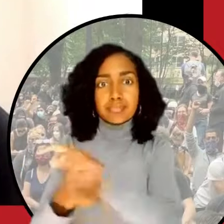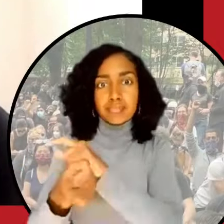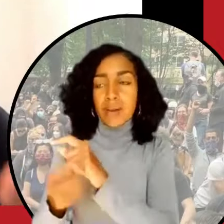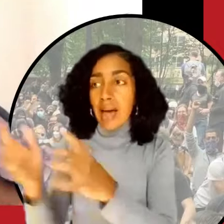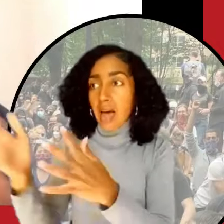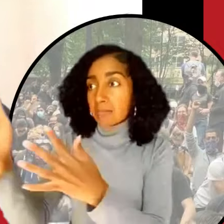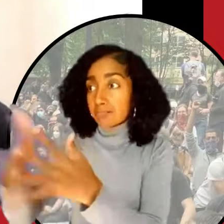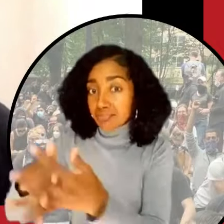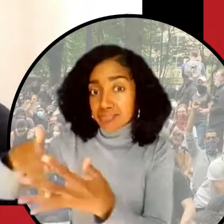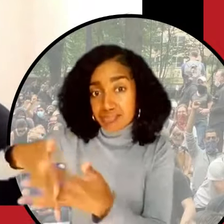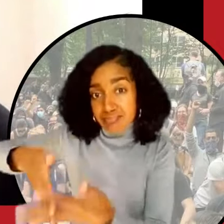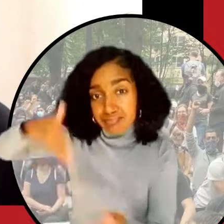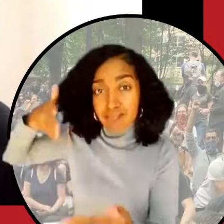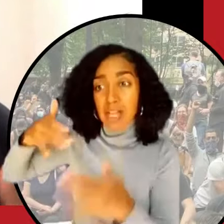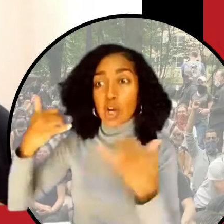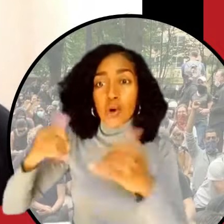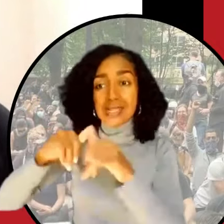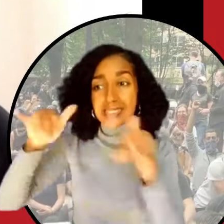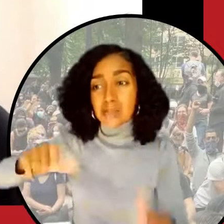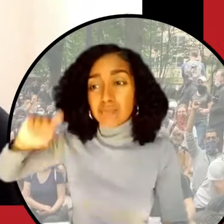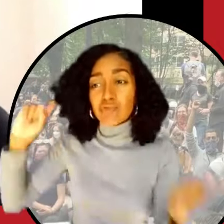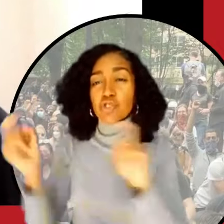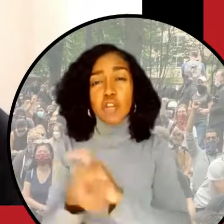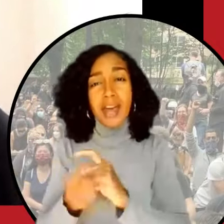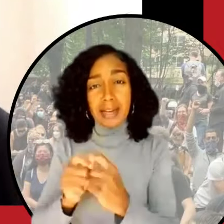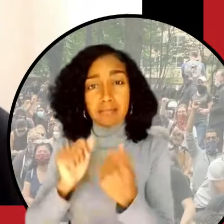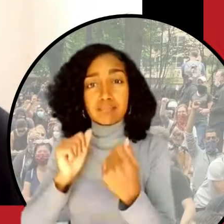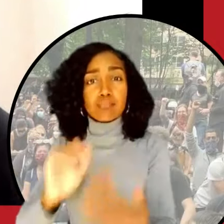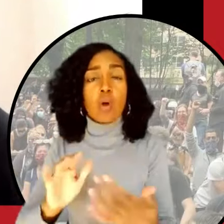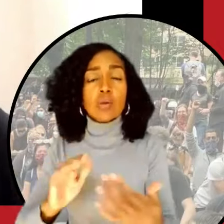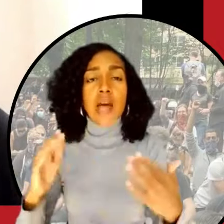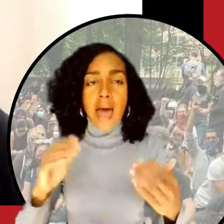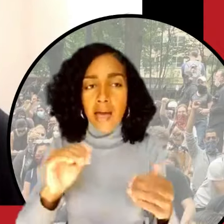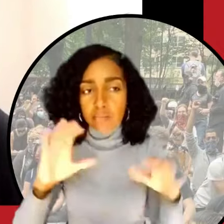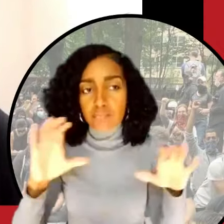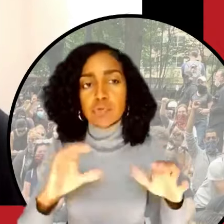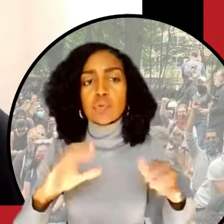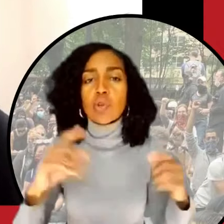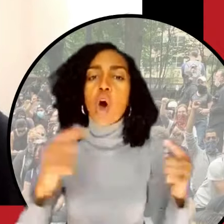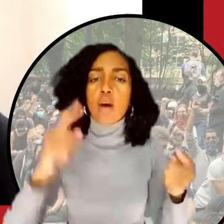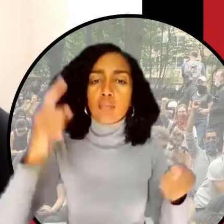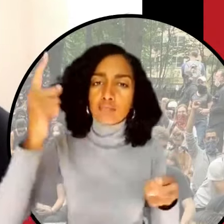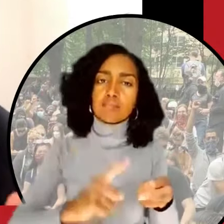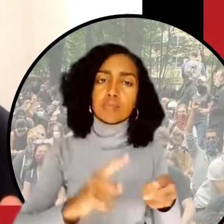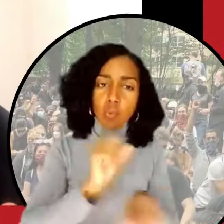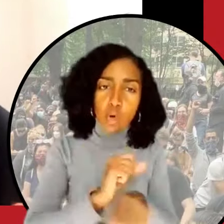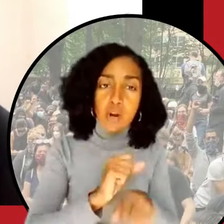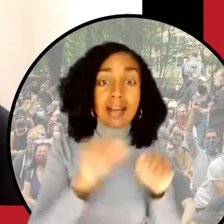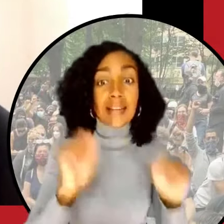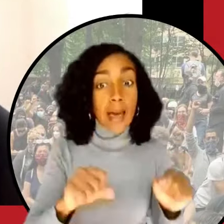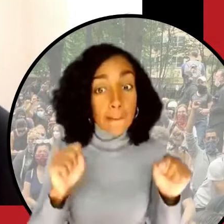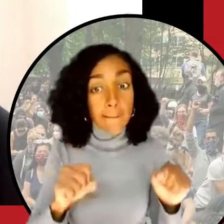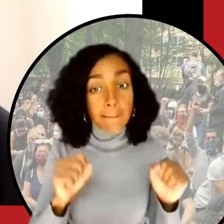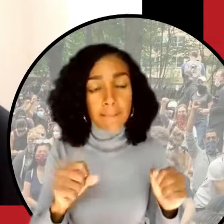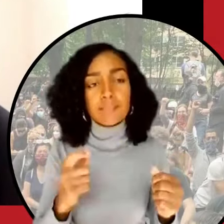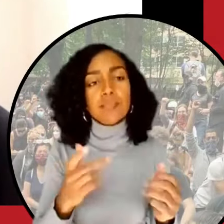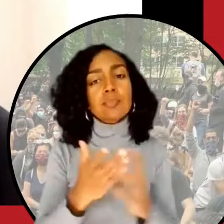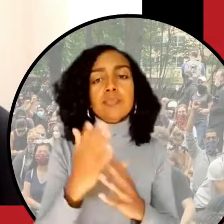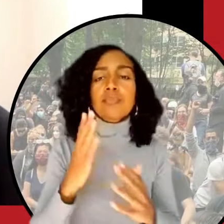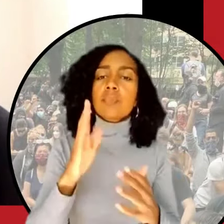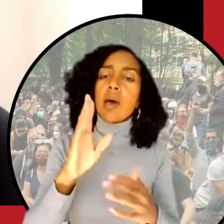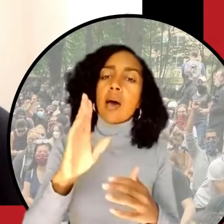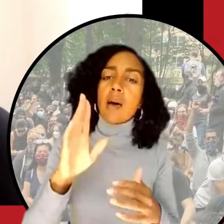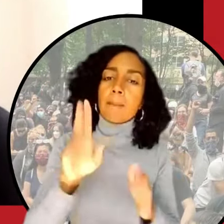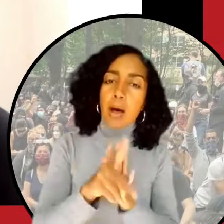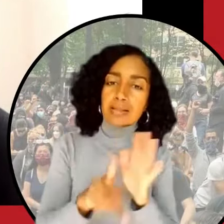live again, and to do the harm reduction work that can be possible through advocacy and policy work when you have elected officials in